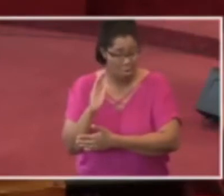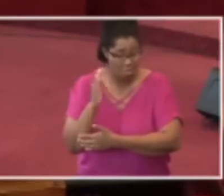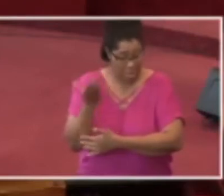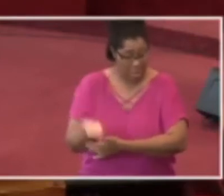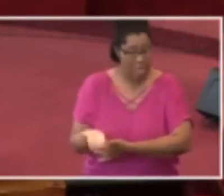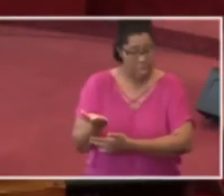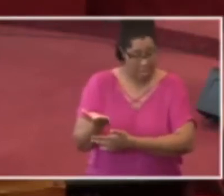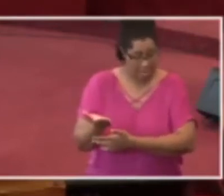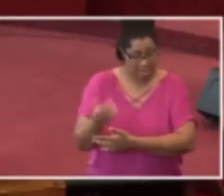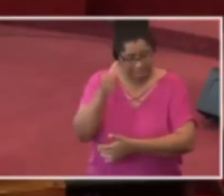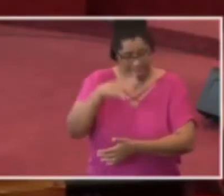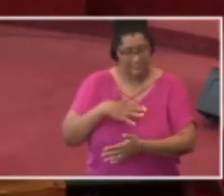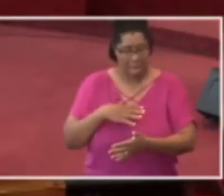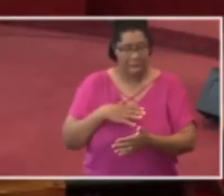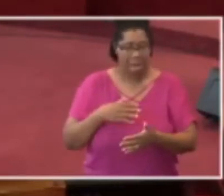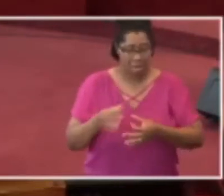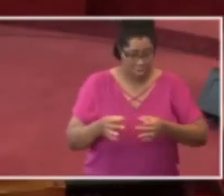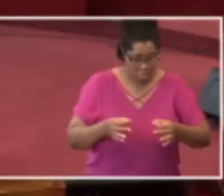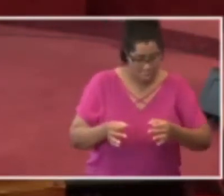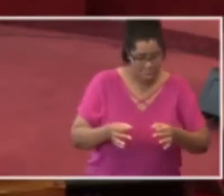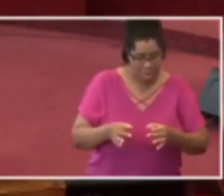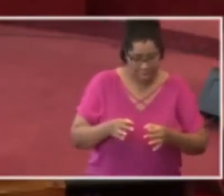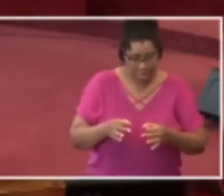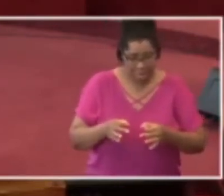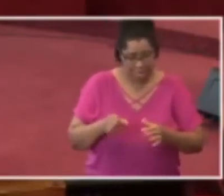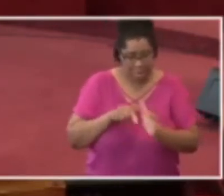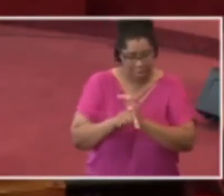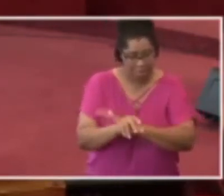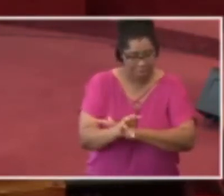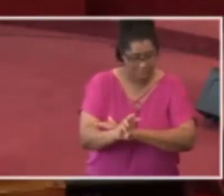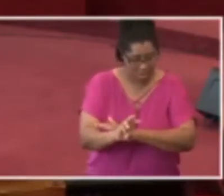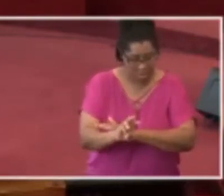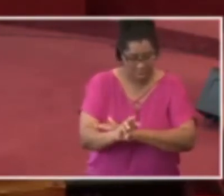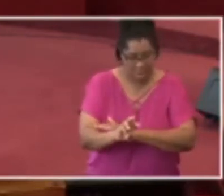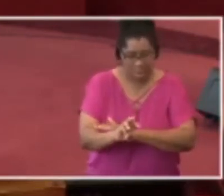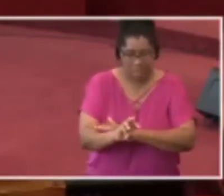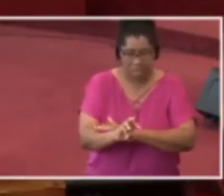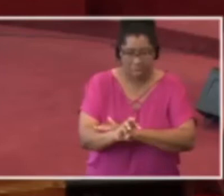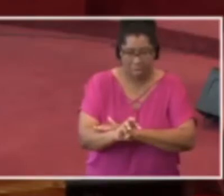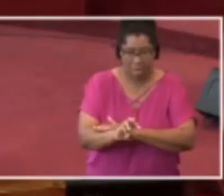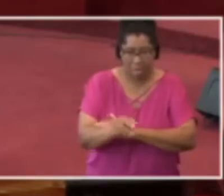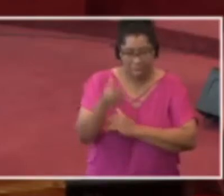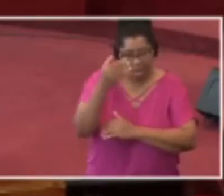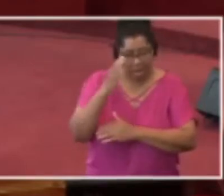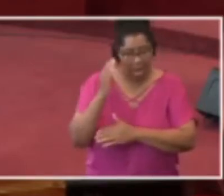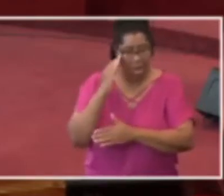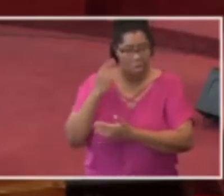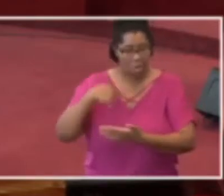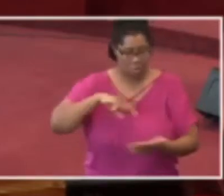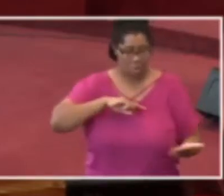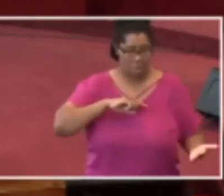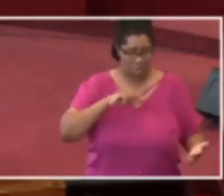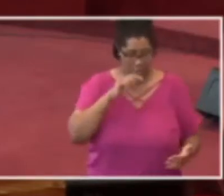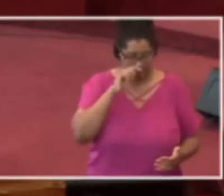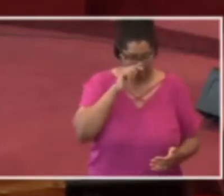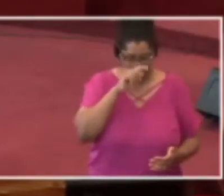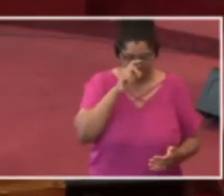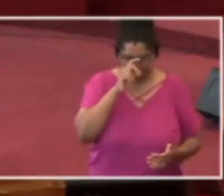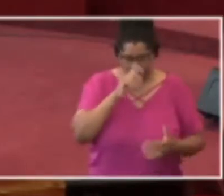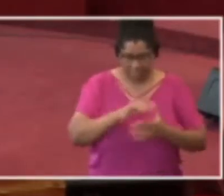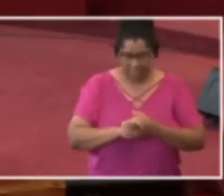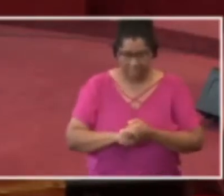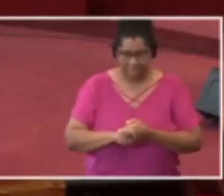David that informs us in these six verses of a God that knows us. It is this King David who has a